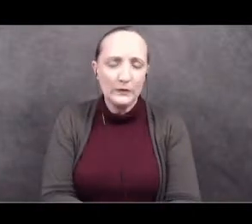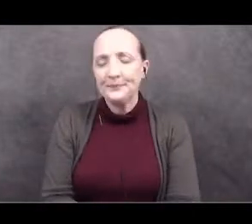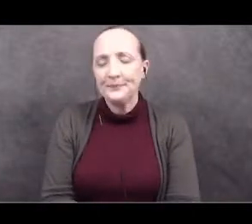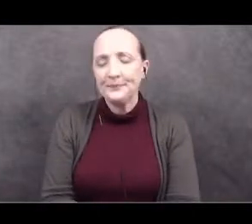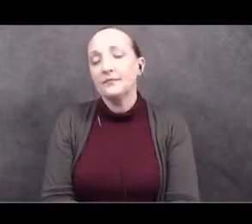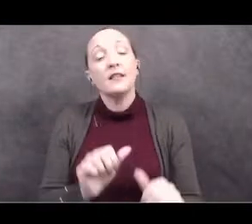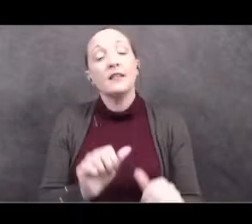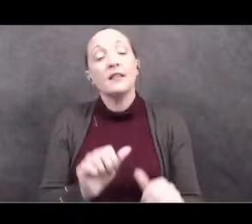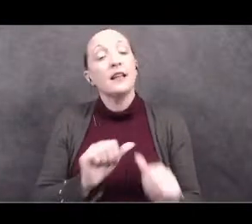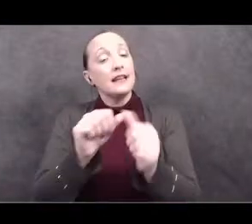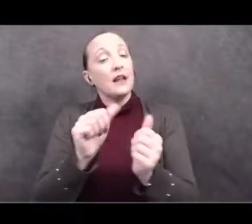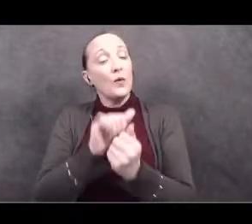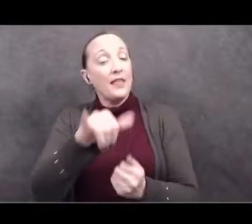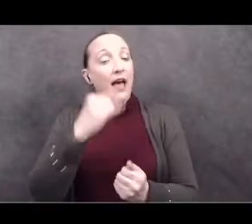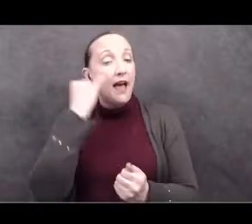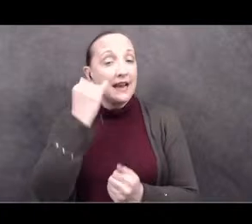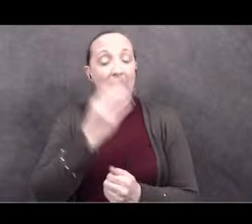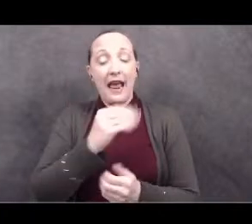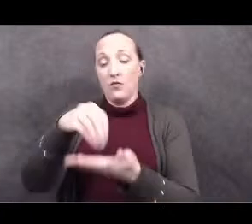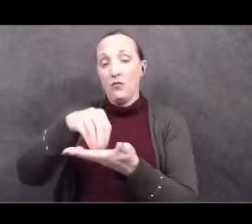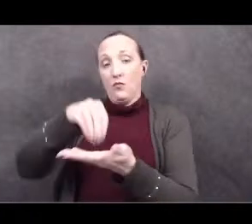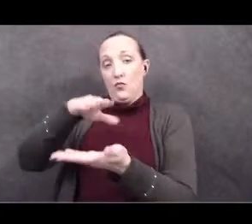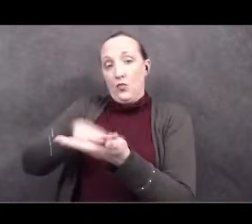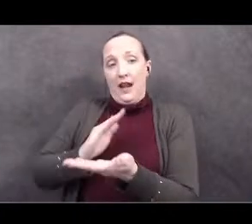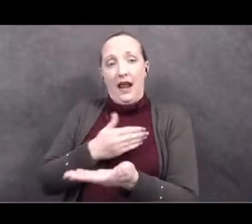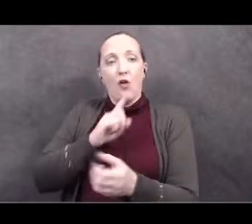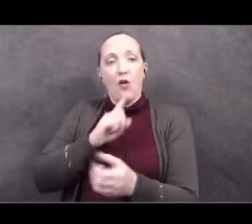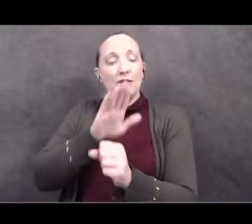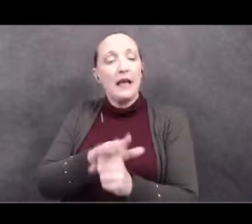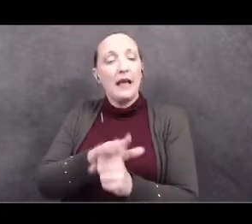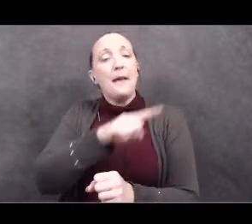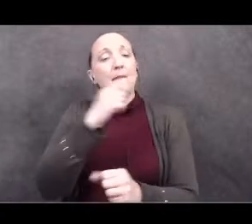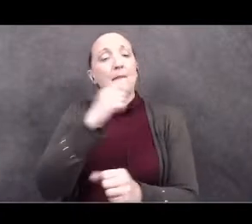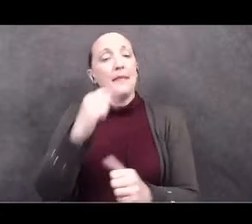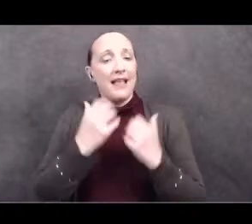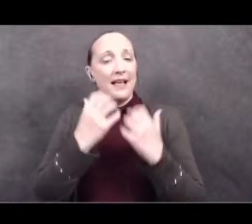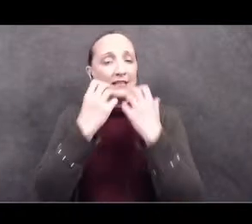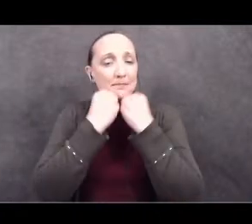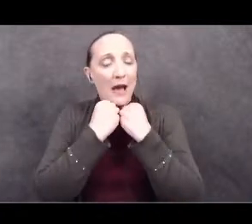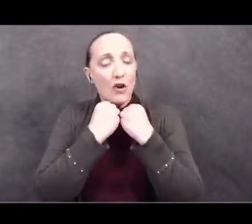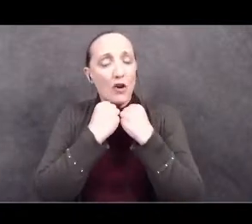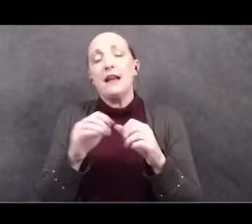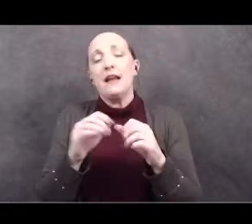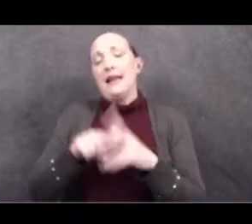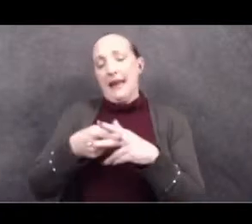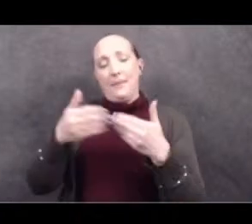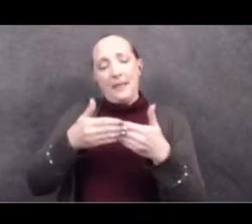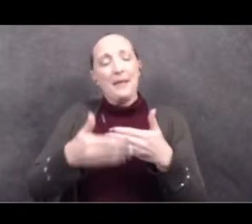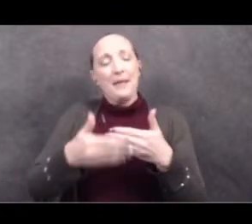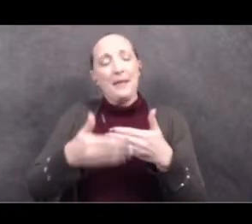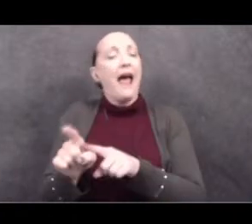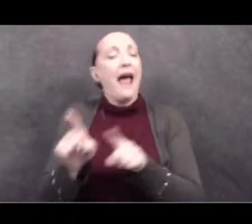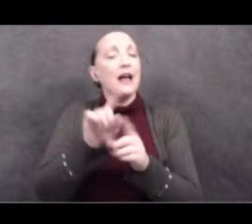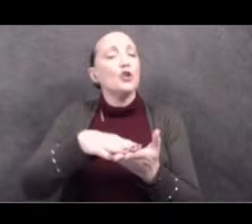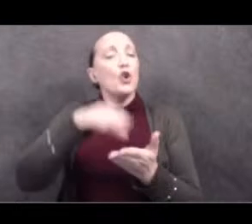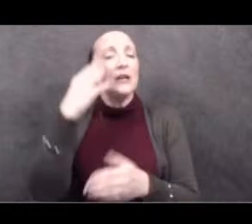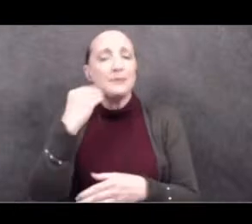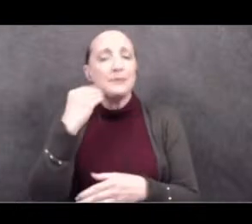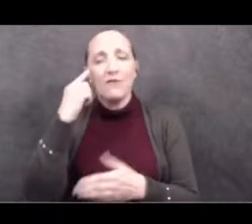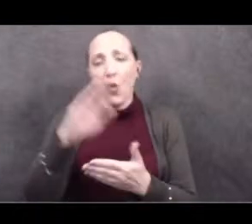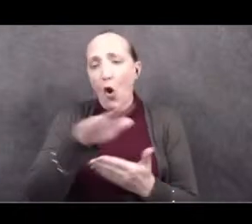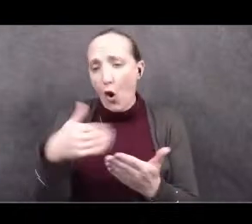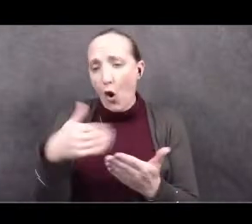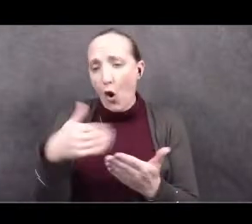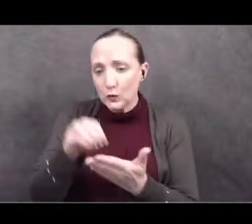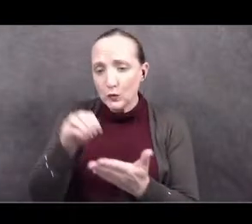idea and written in the resolution black lives matter week in school is being implemented as a learning experience for all students students